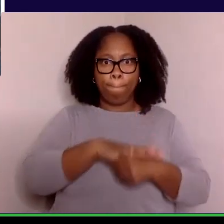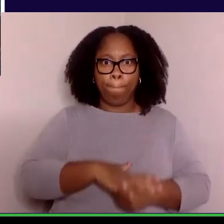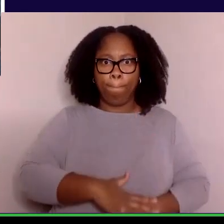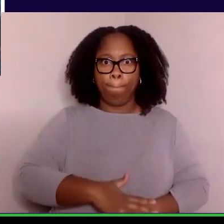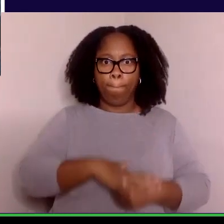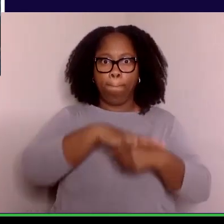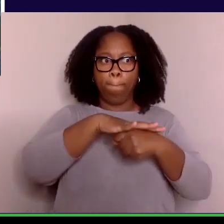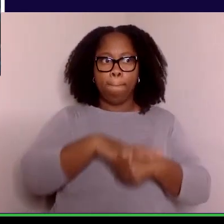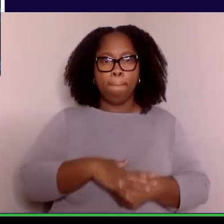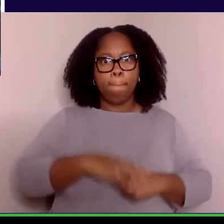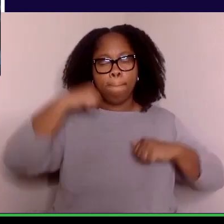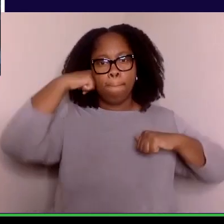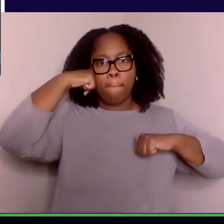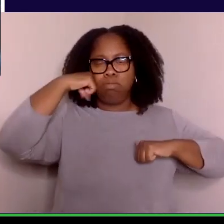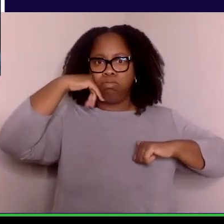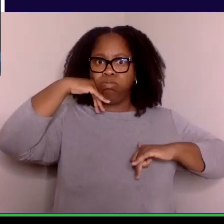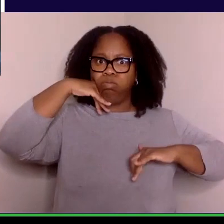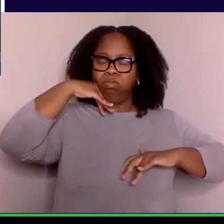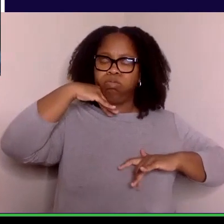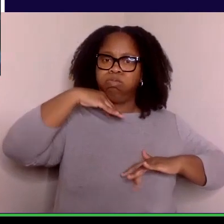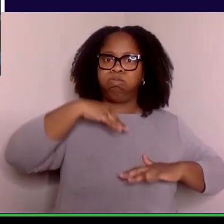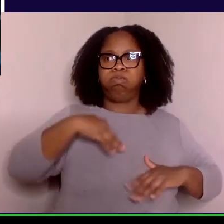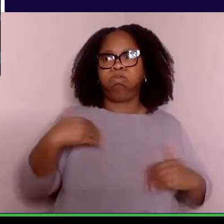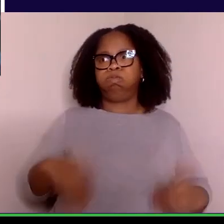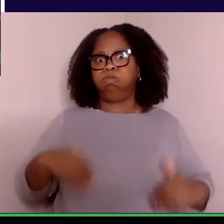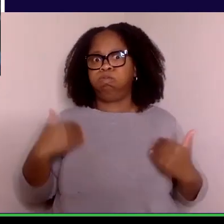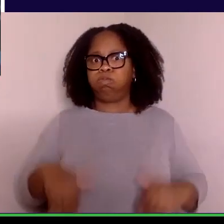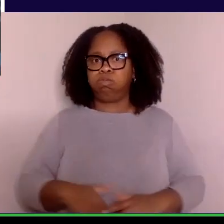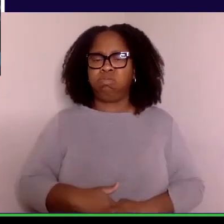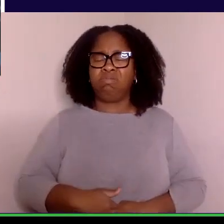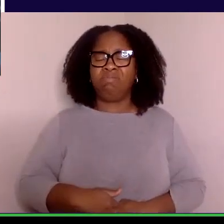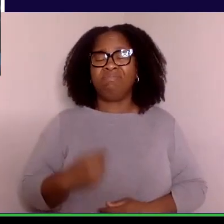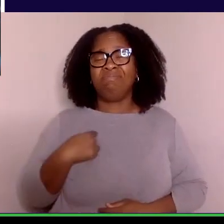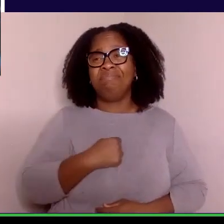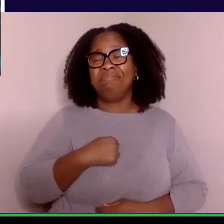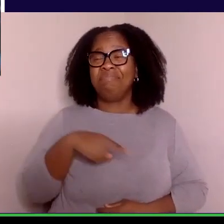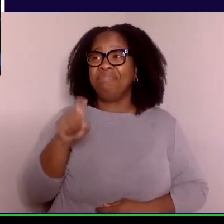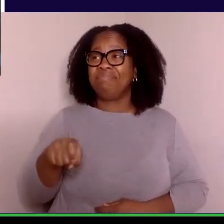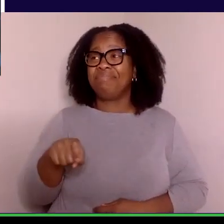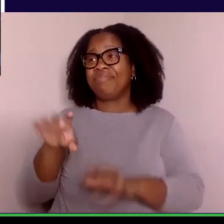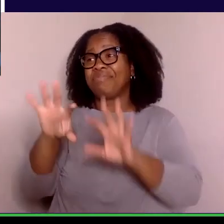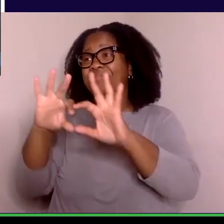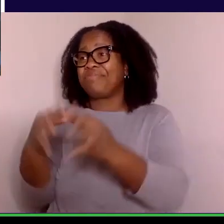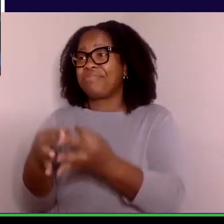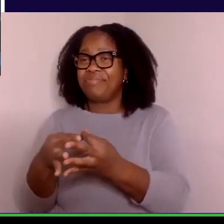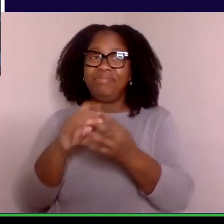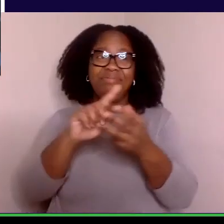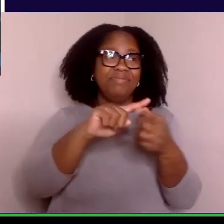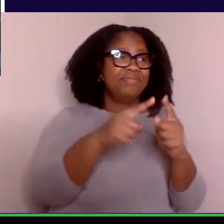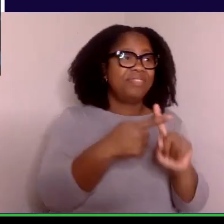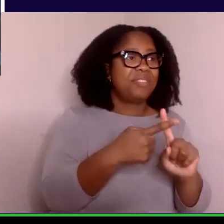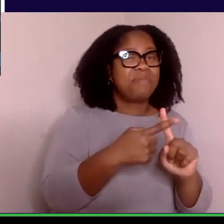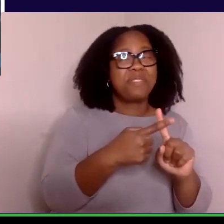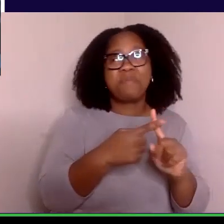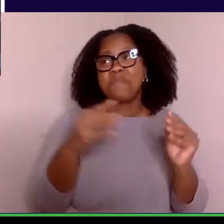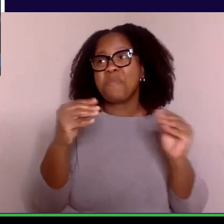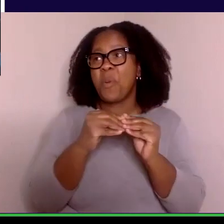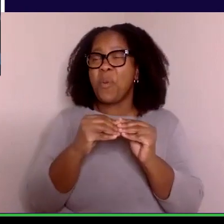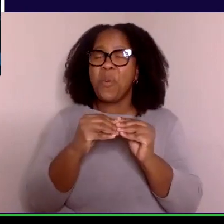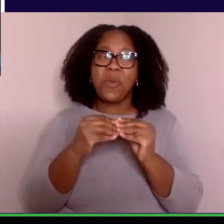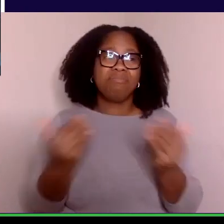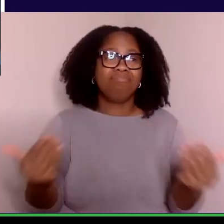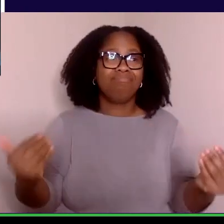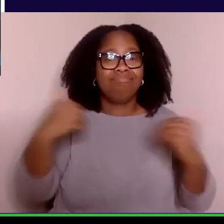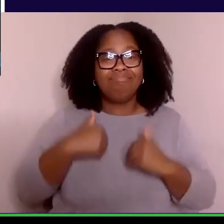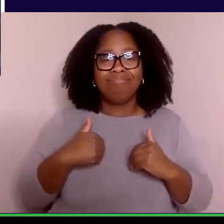capacity. We need our extended families and friends more than ever right now to lighten